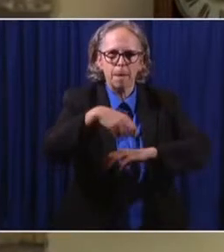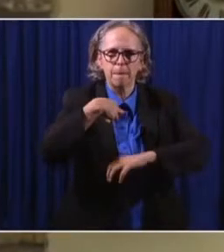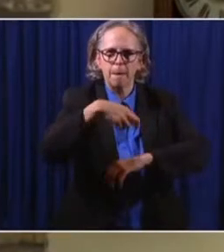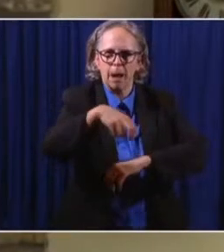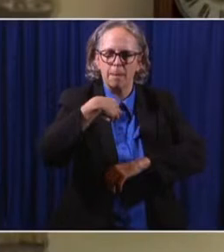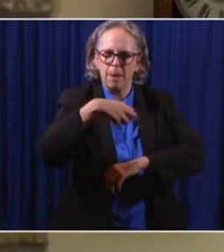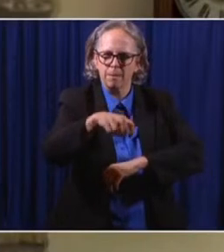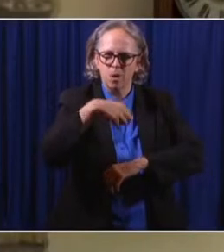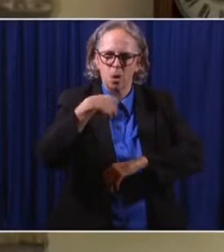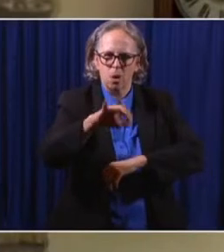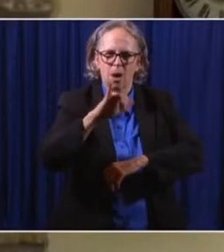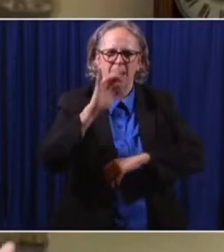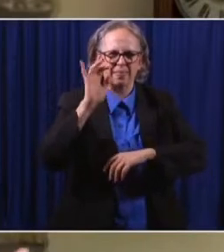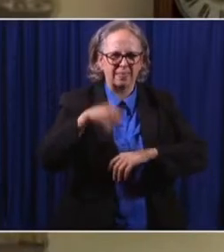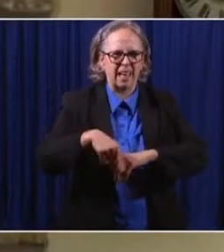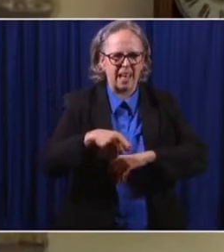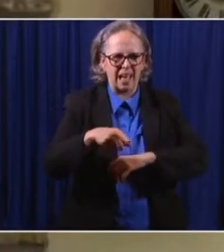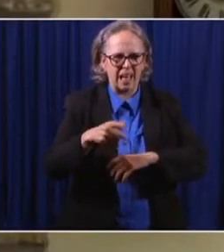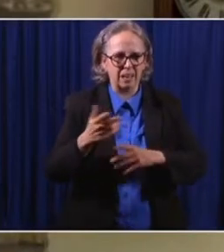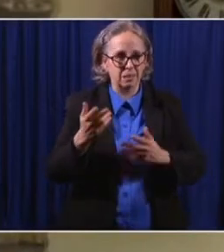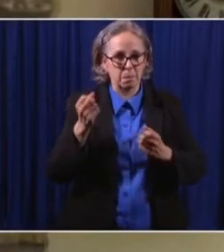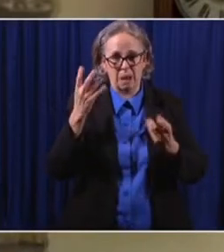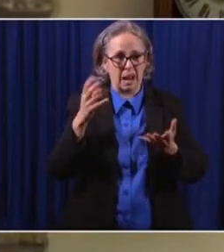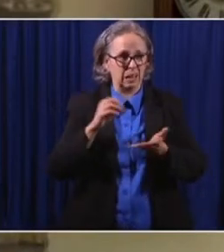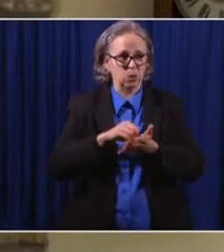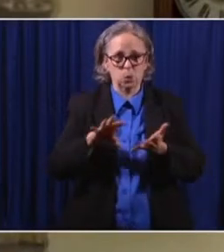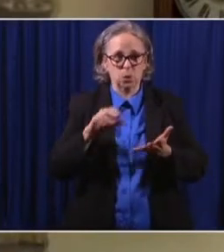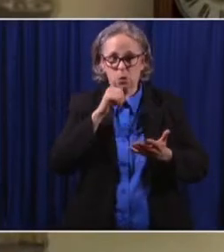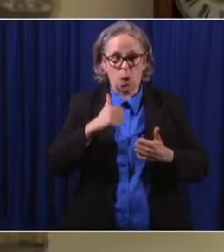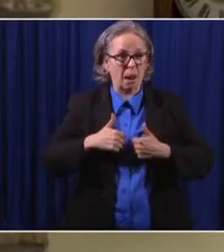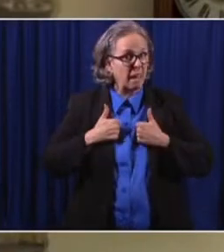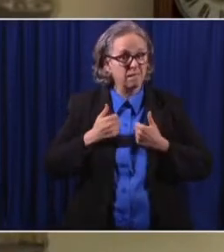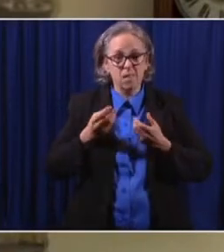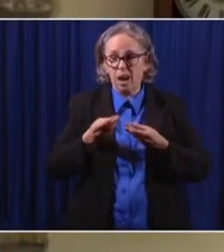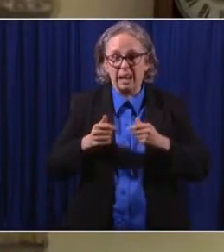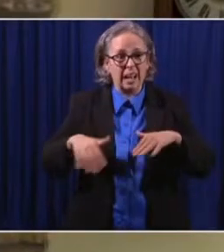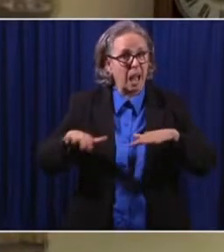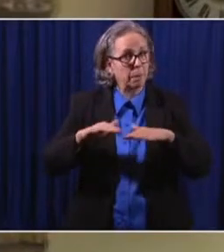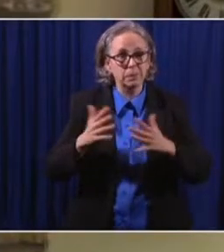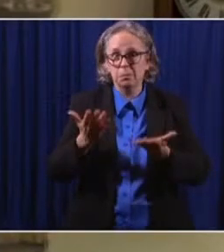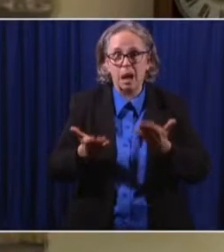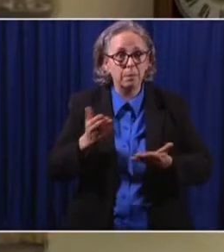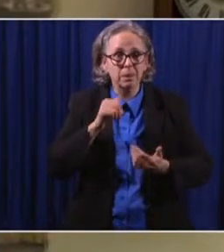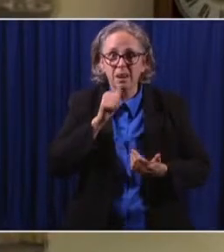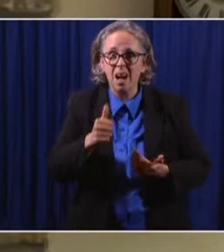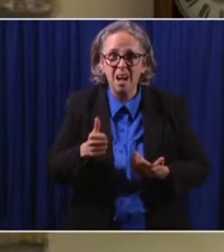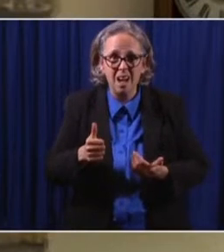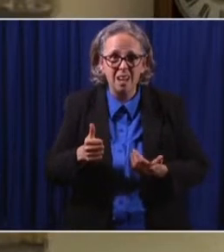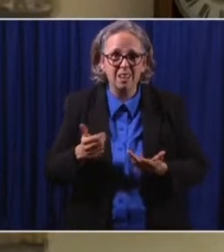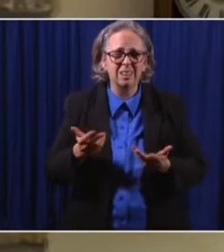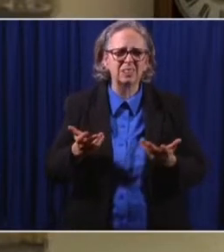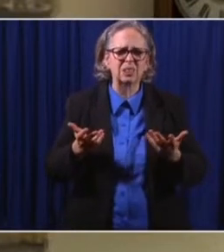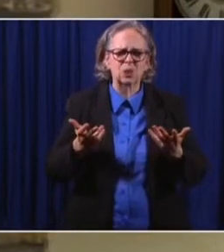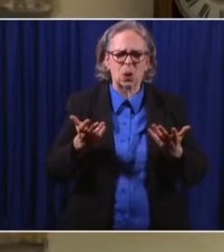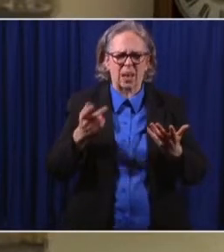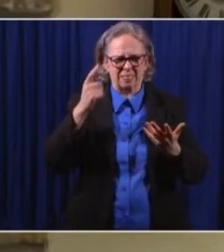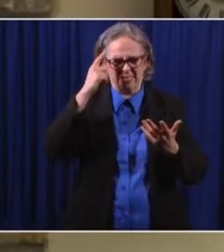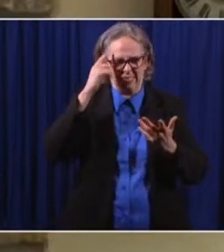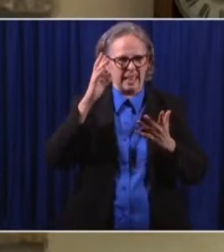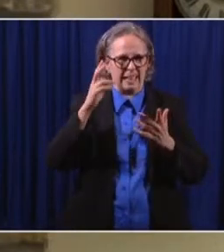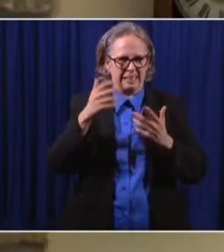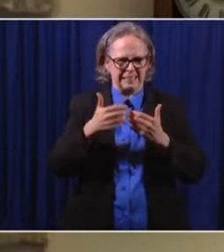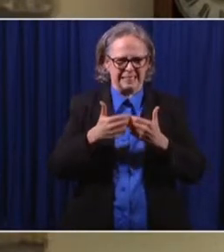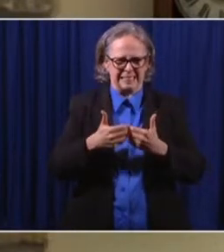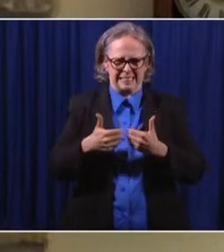Many of them don't even live on campus. They live out in the community. So I think it would be a mistake. It's interesting. I think,